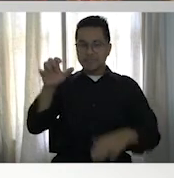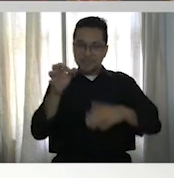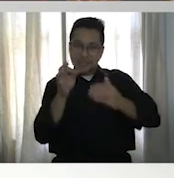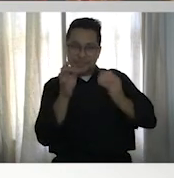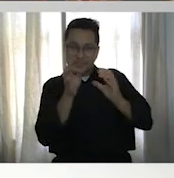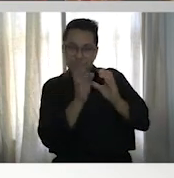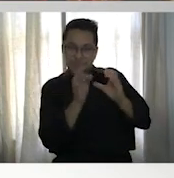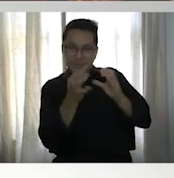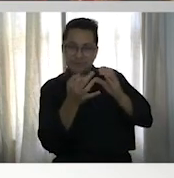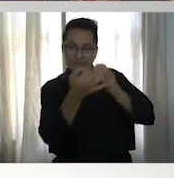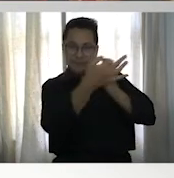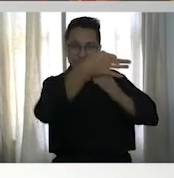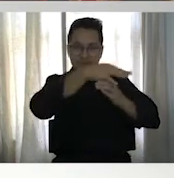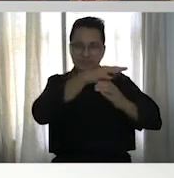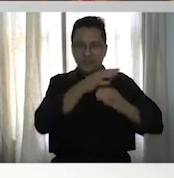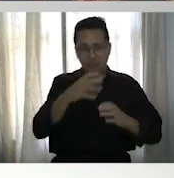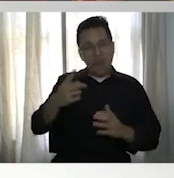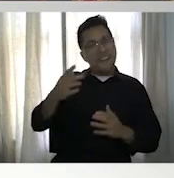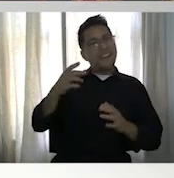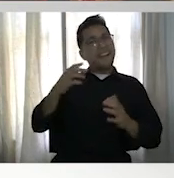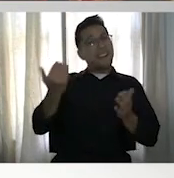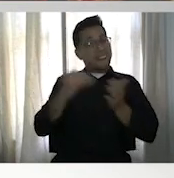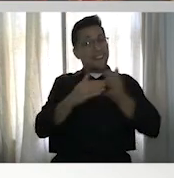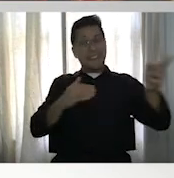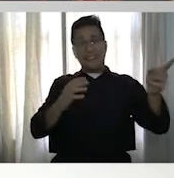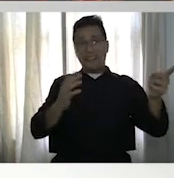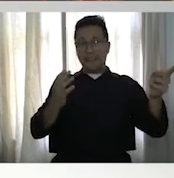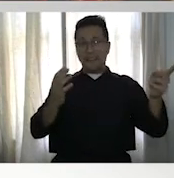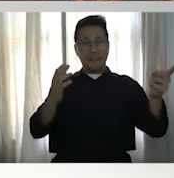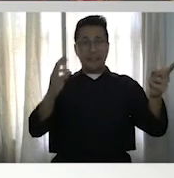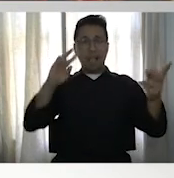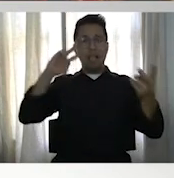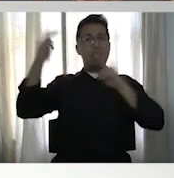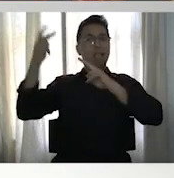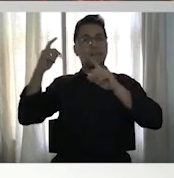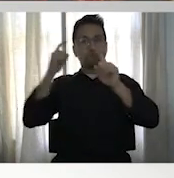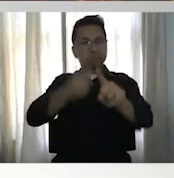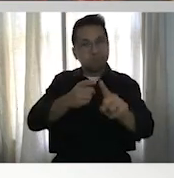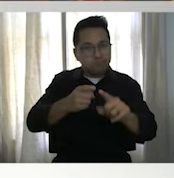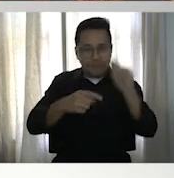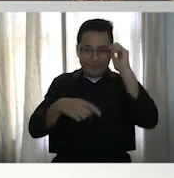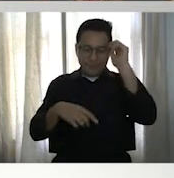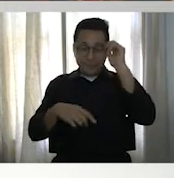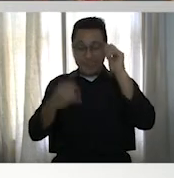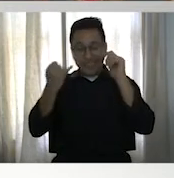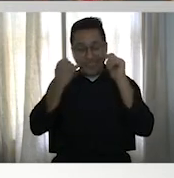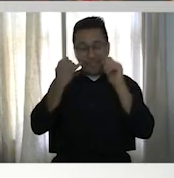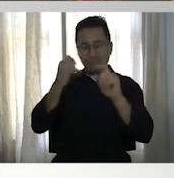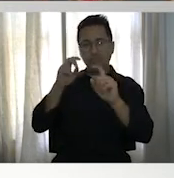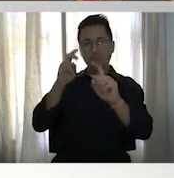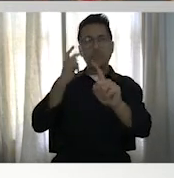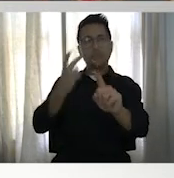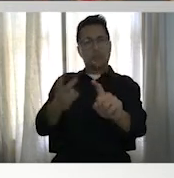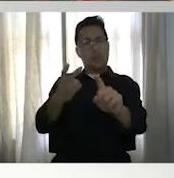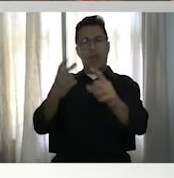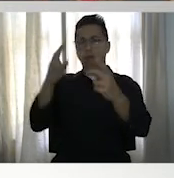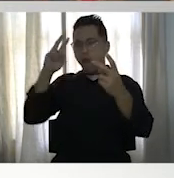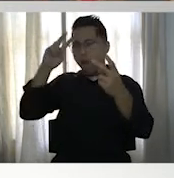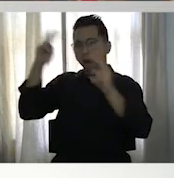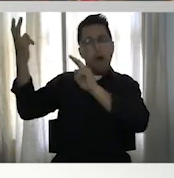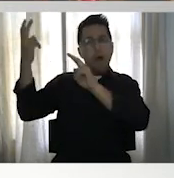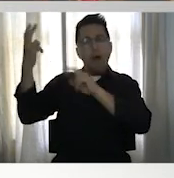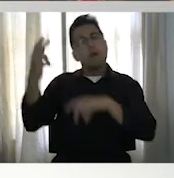he misunderstood the context. And when you do that, if you misunderstand what you're seeing, you're going to